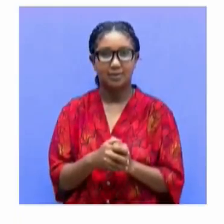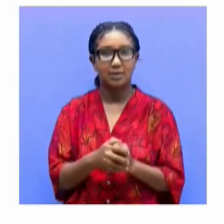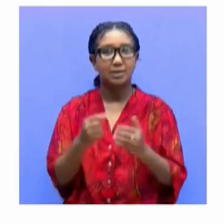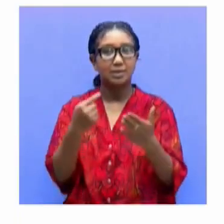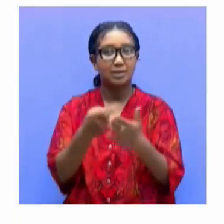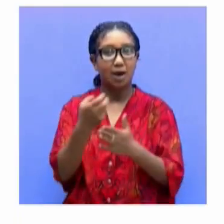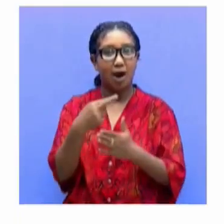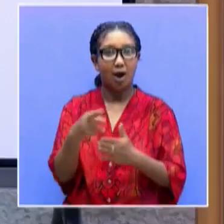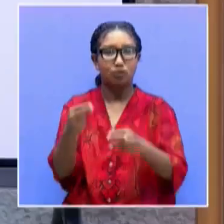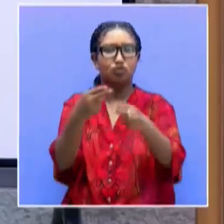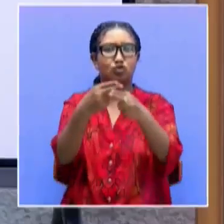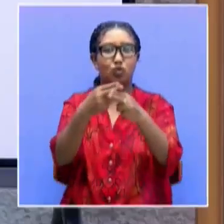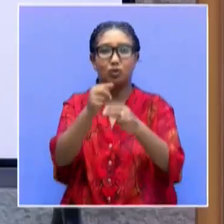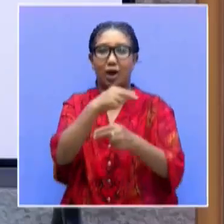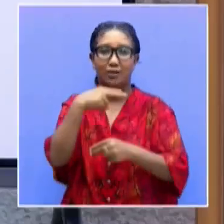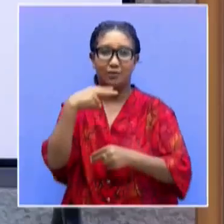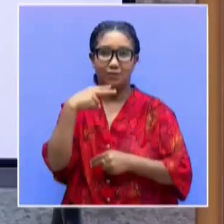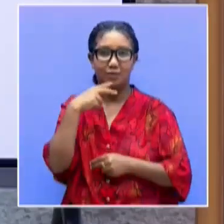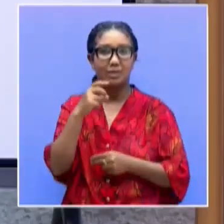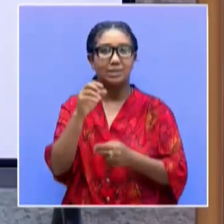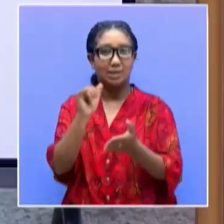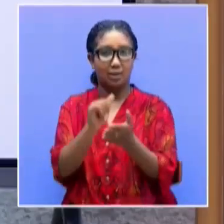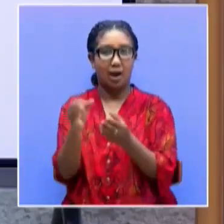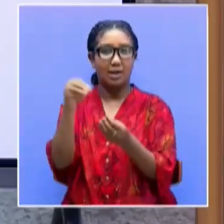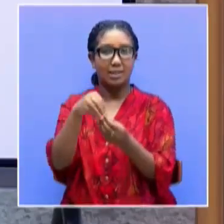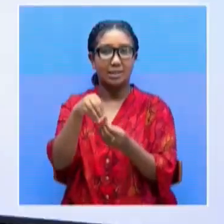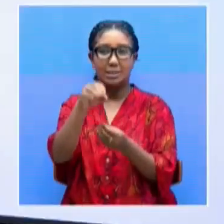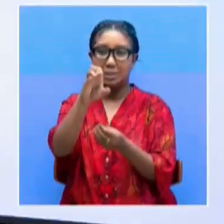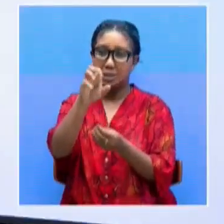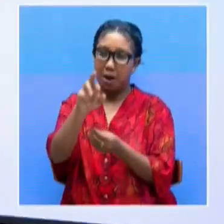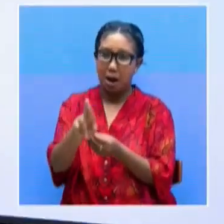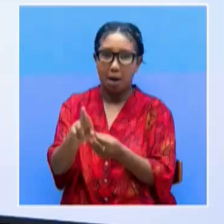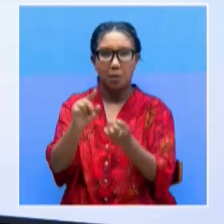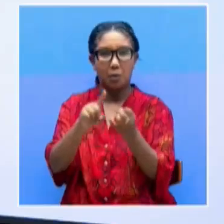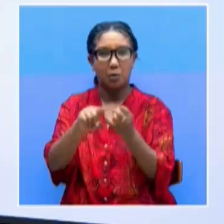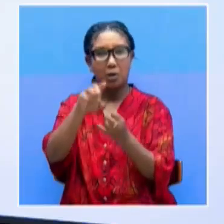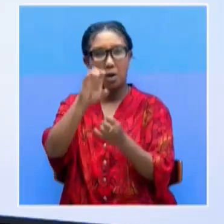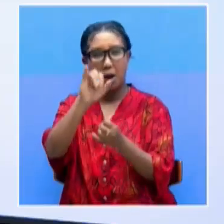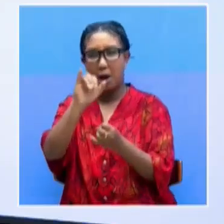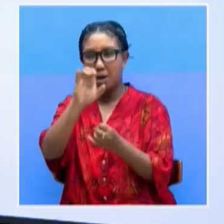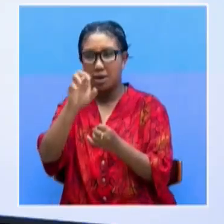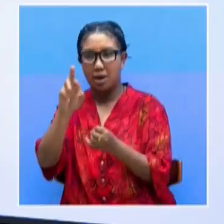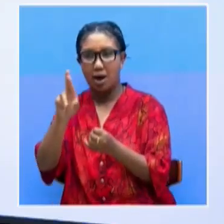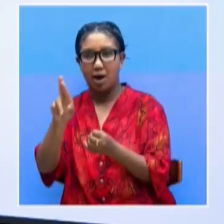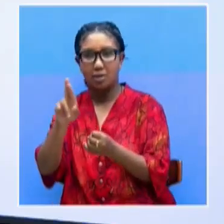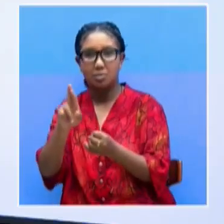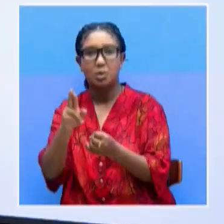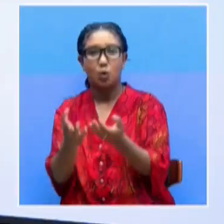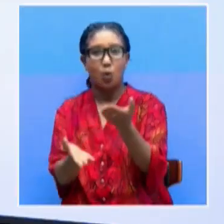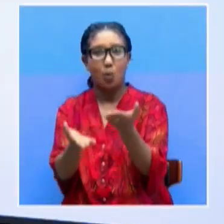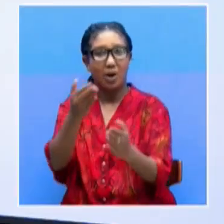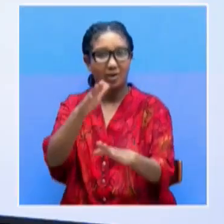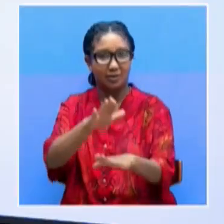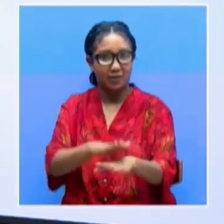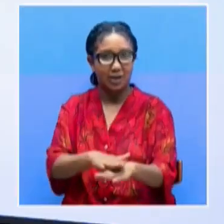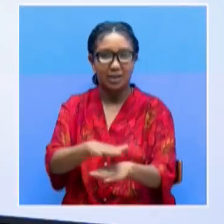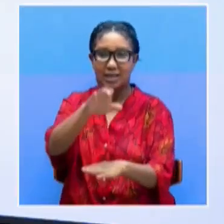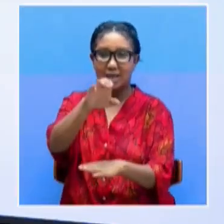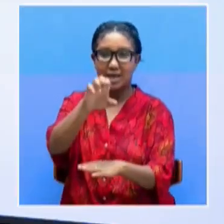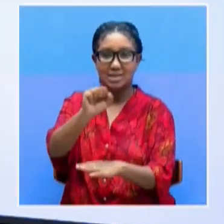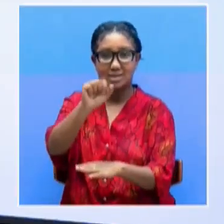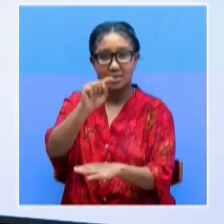These are the short adverbs that add ER or IER on their comparative degree and EST